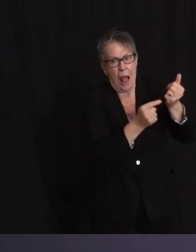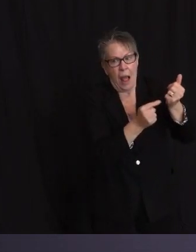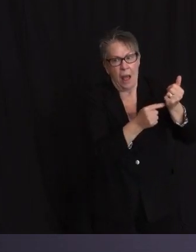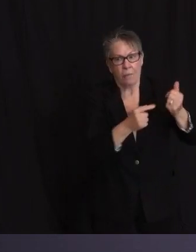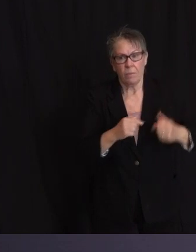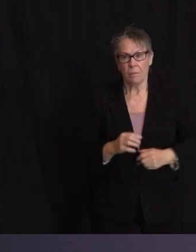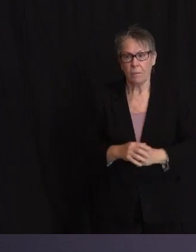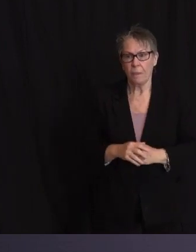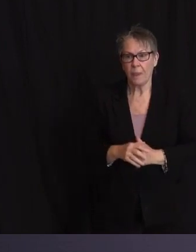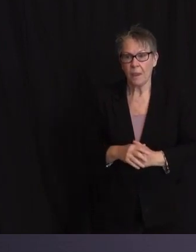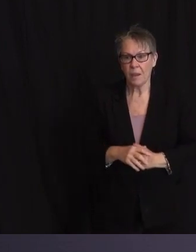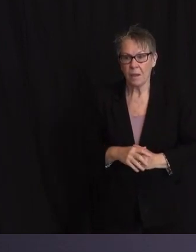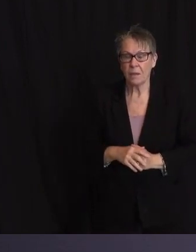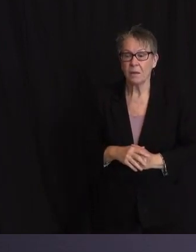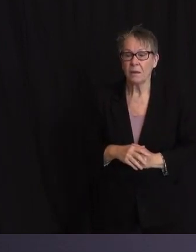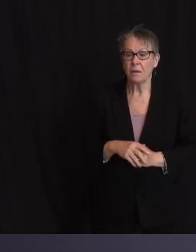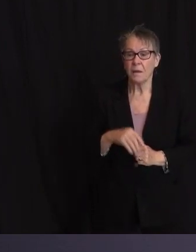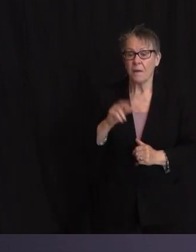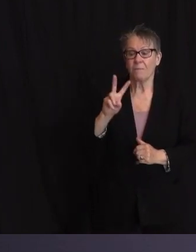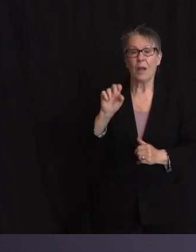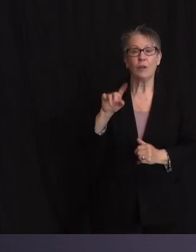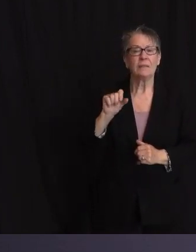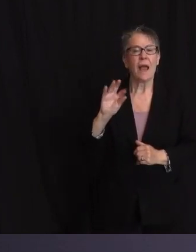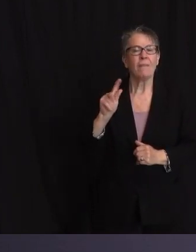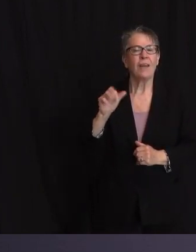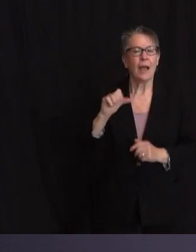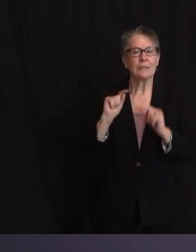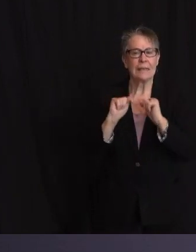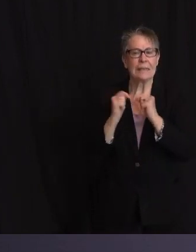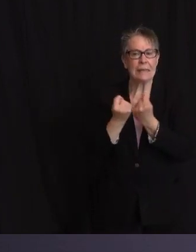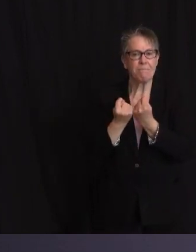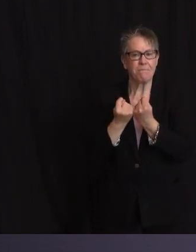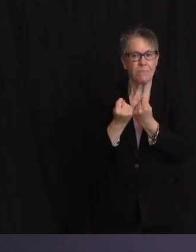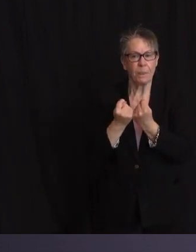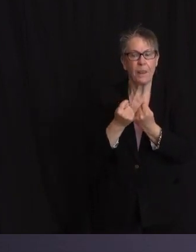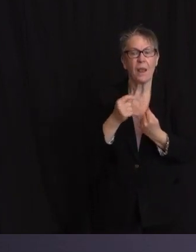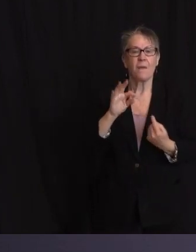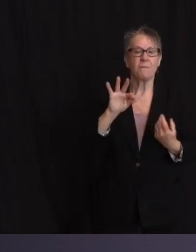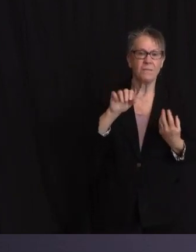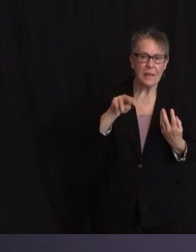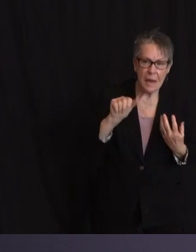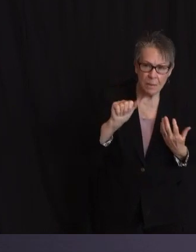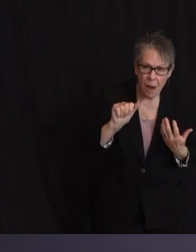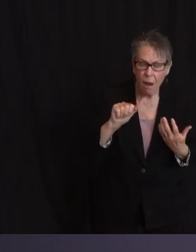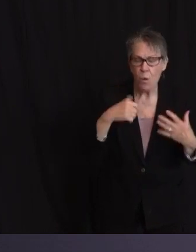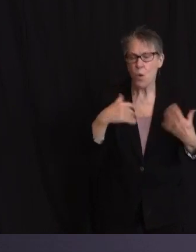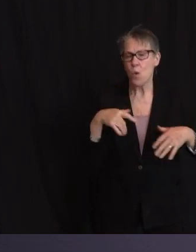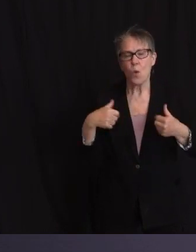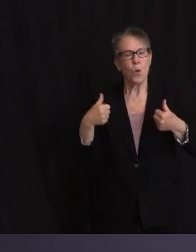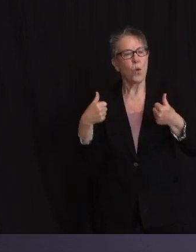FEMA, although at one point they were waffling on us, have been extraordinary. That must be said.